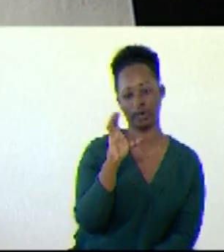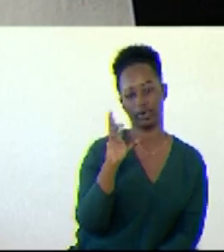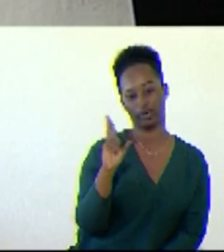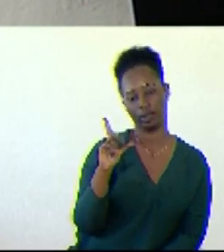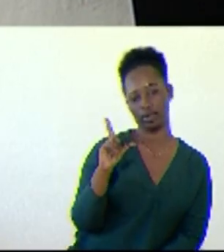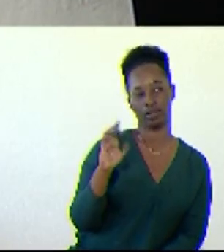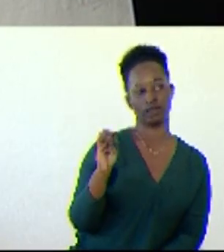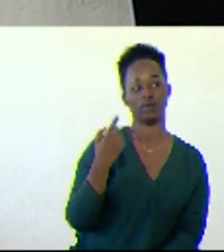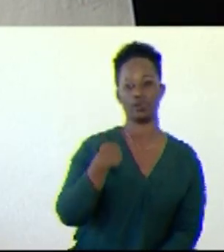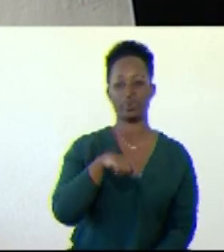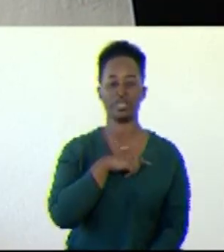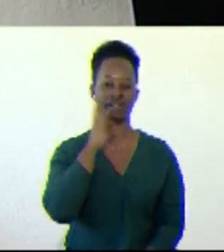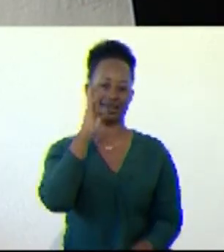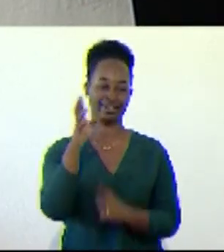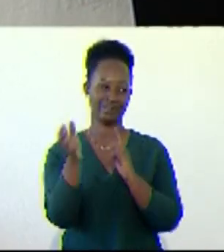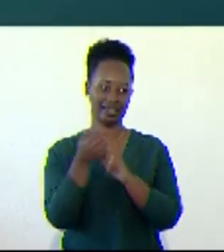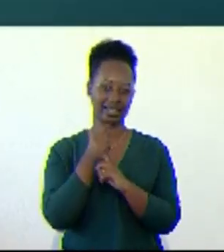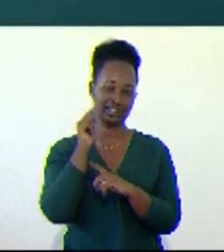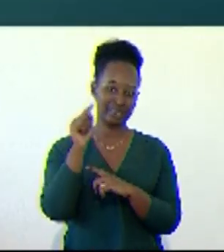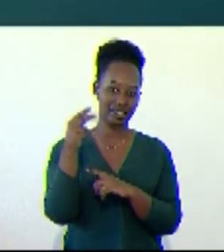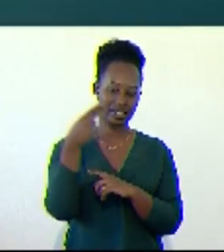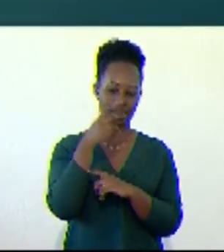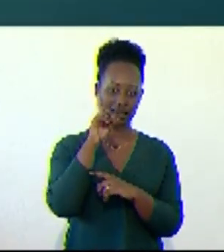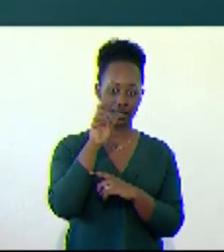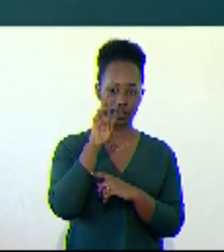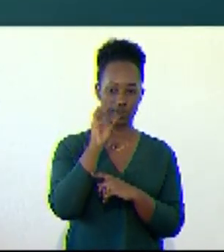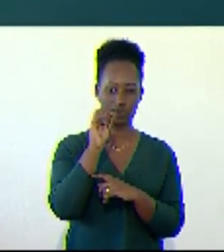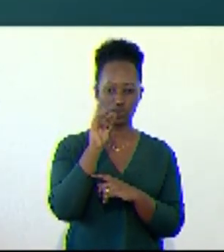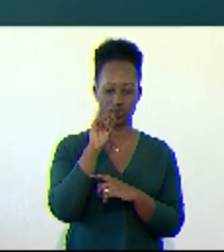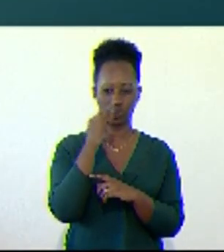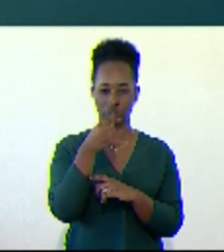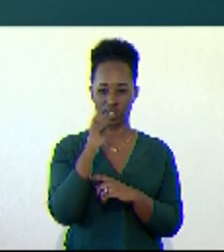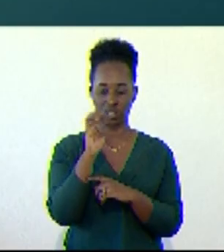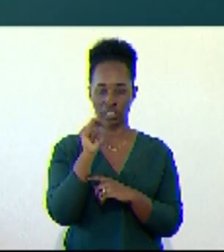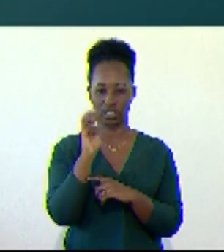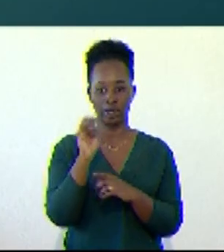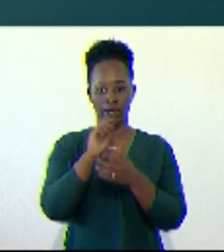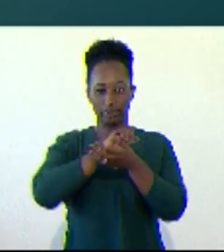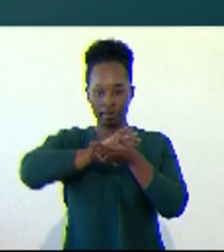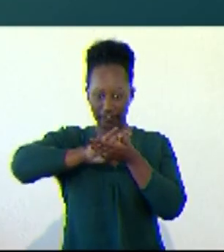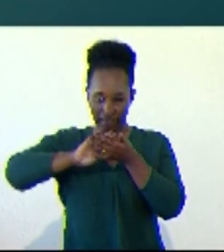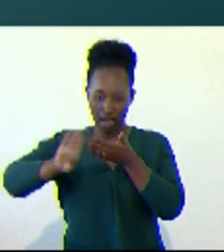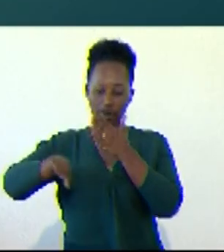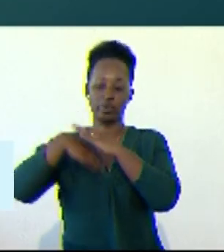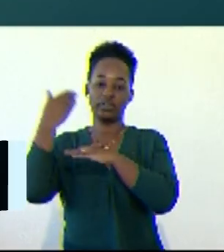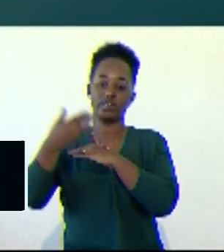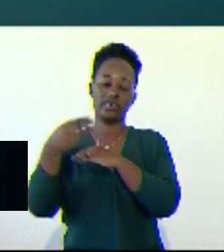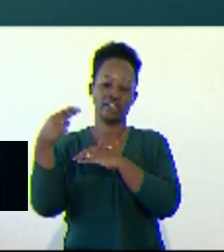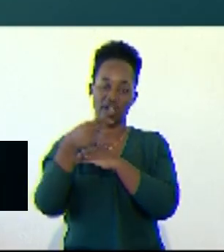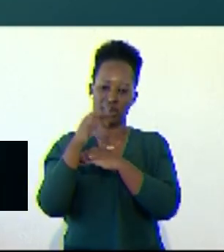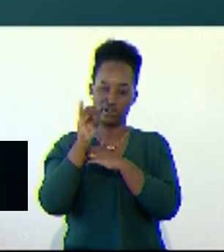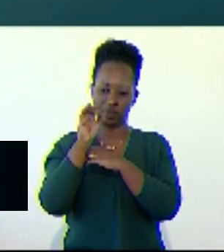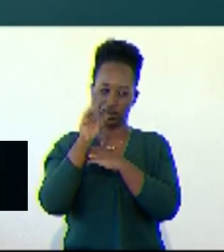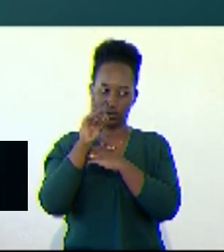amine will take this hydrogen, it removes it, and then nitrogen takes